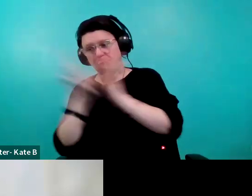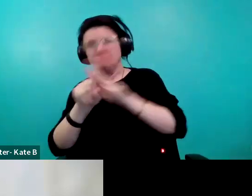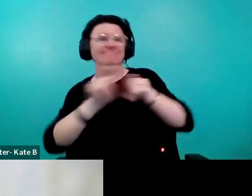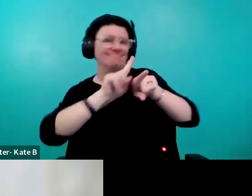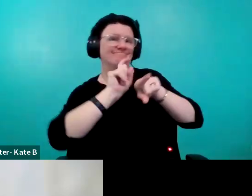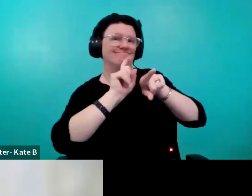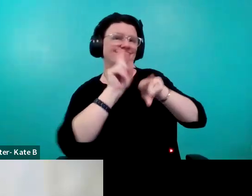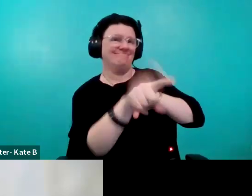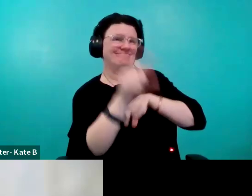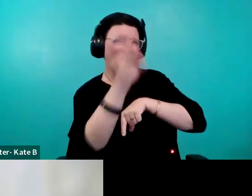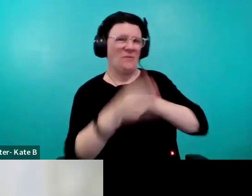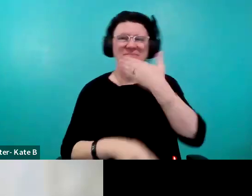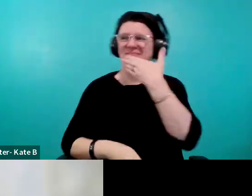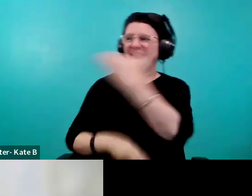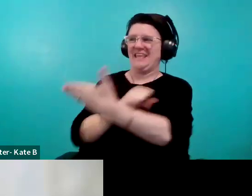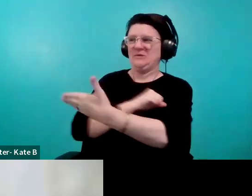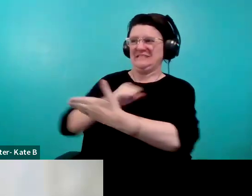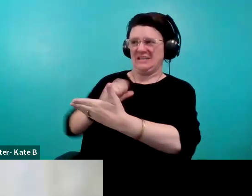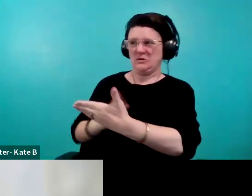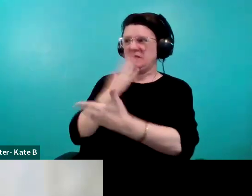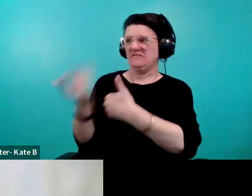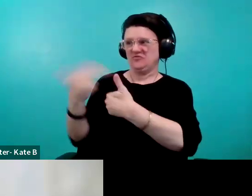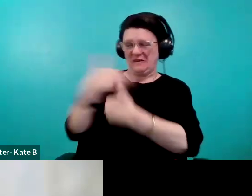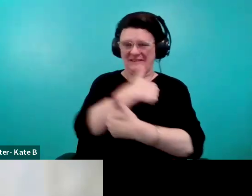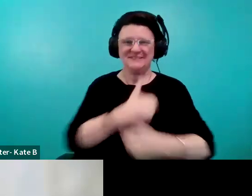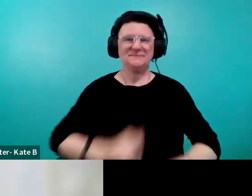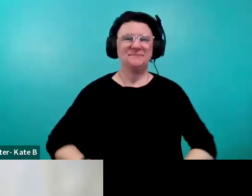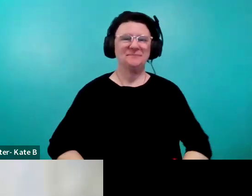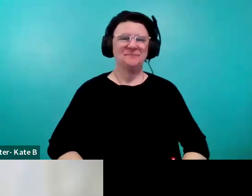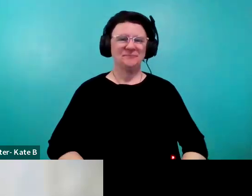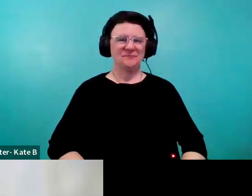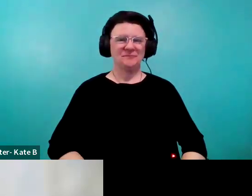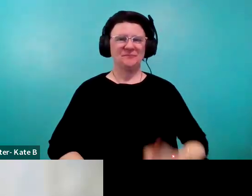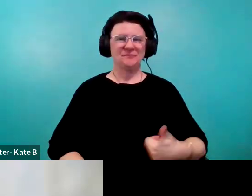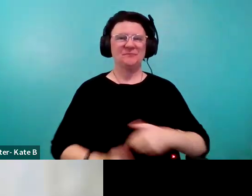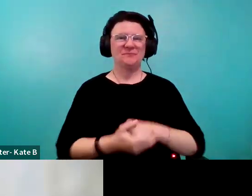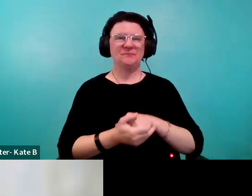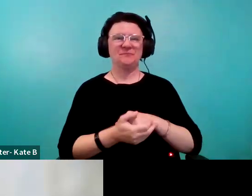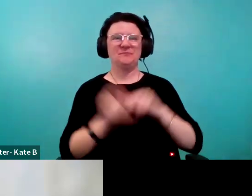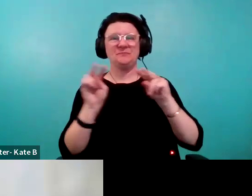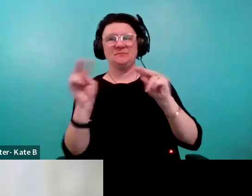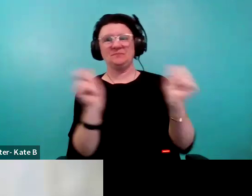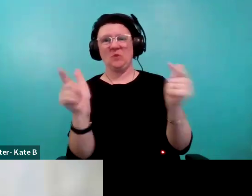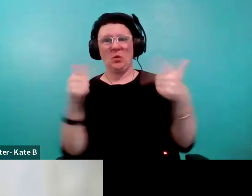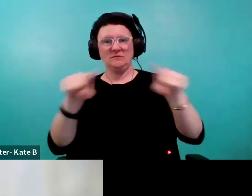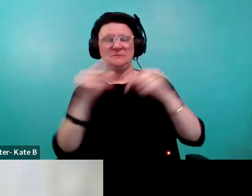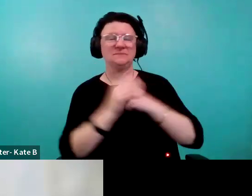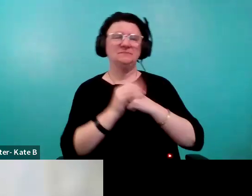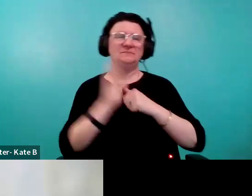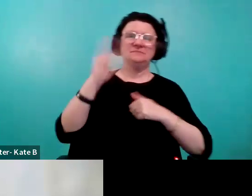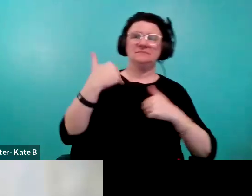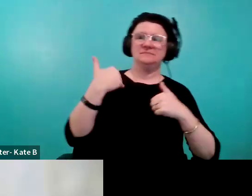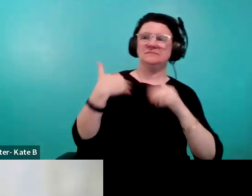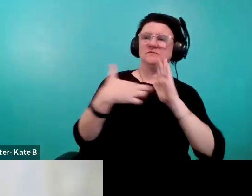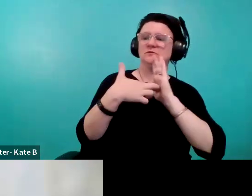you. Thank you, Senator. Thank you for joining today. Look forward to talking more to all of you. Hi, this